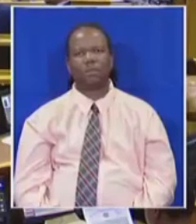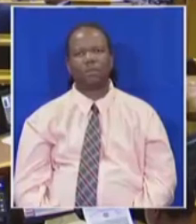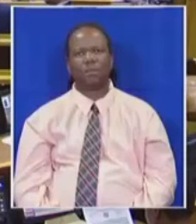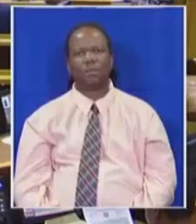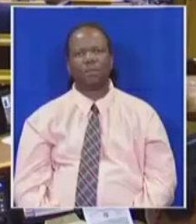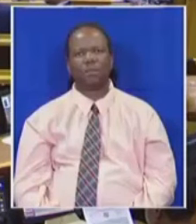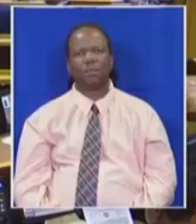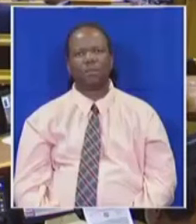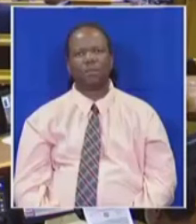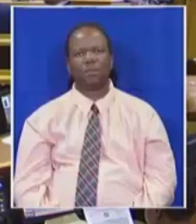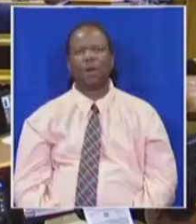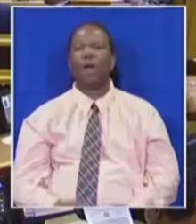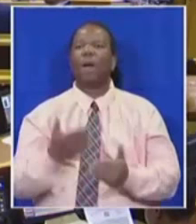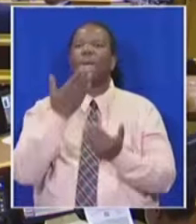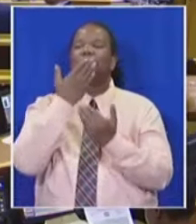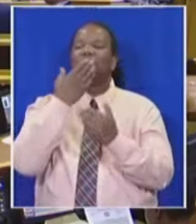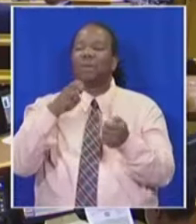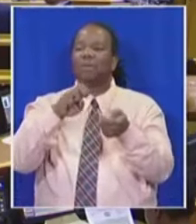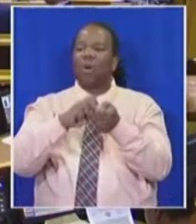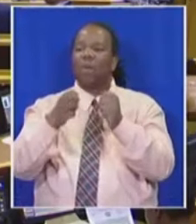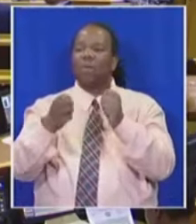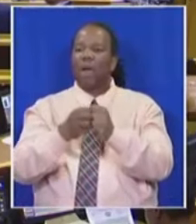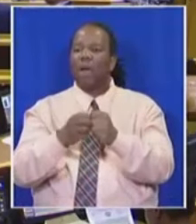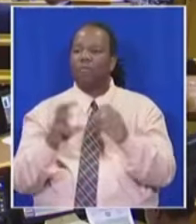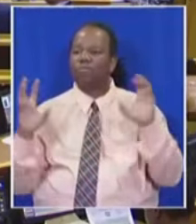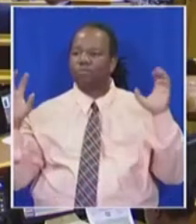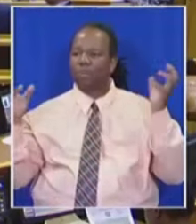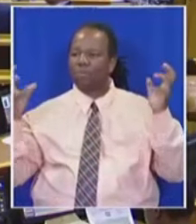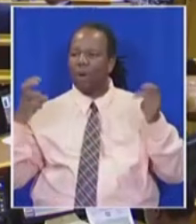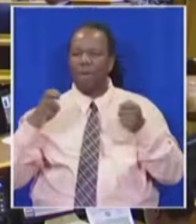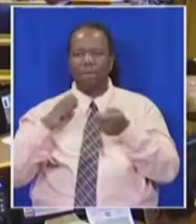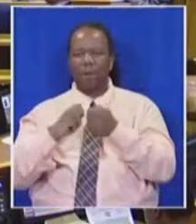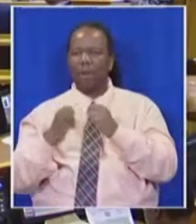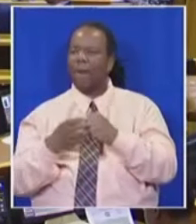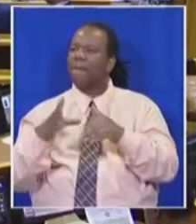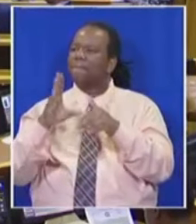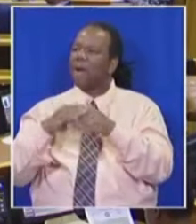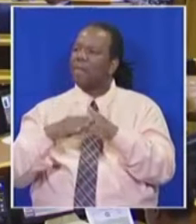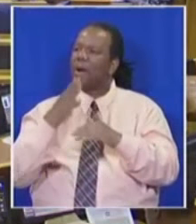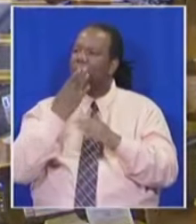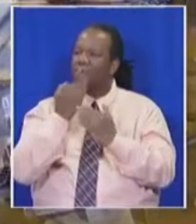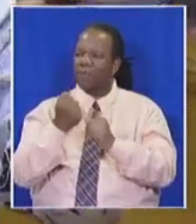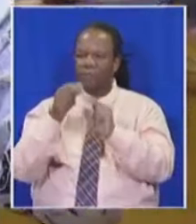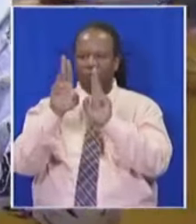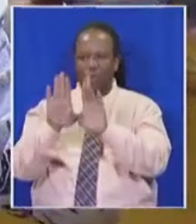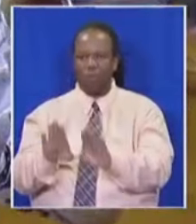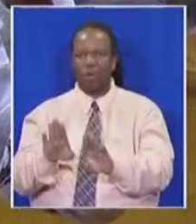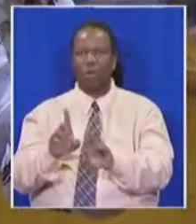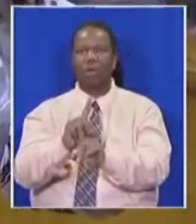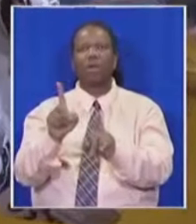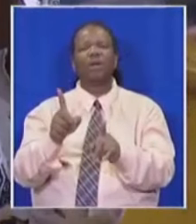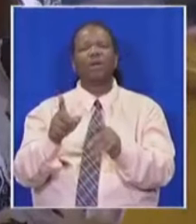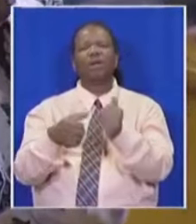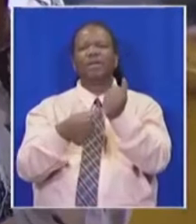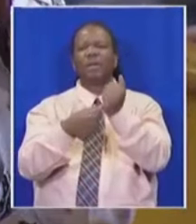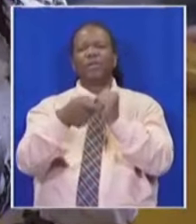Please sort out the sound system. Honourable members, please be quiet. Thank you, Honourable Deputy Speaker.